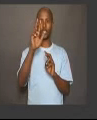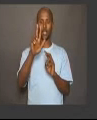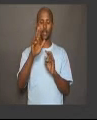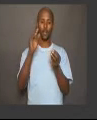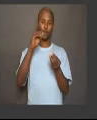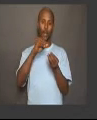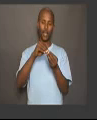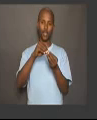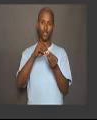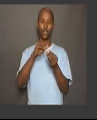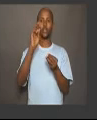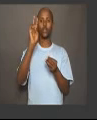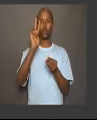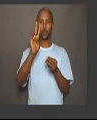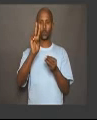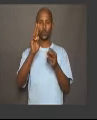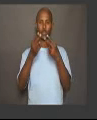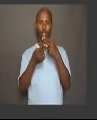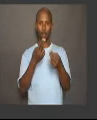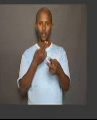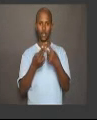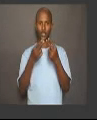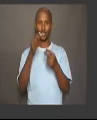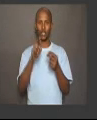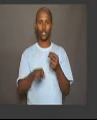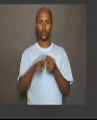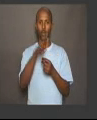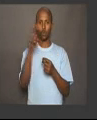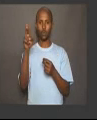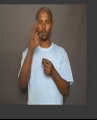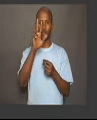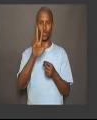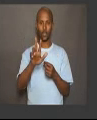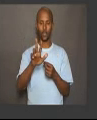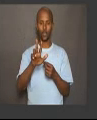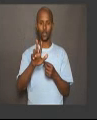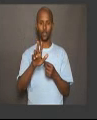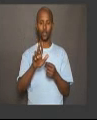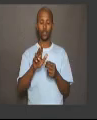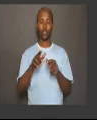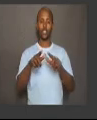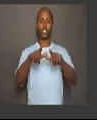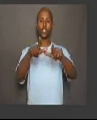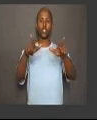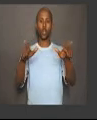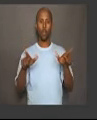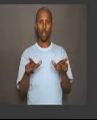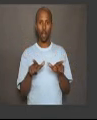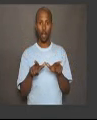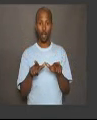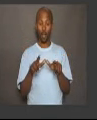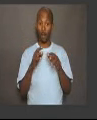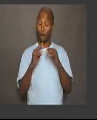3 plus 2 times the square root of 3 is the